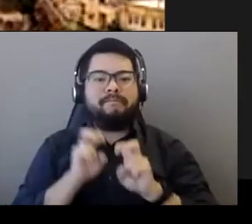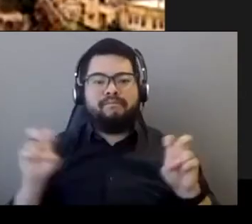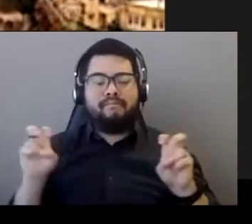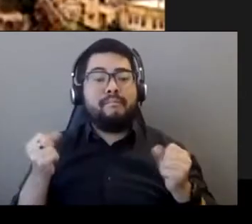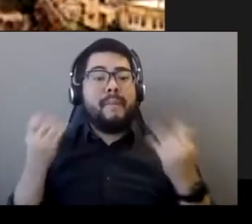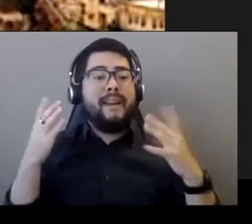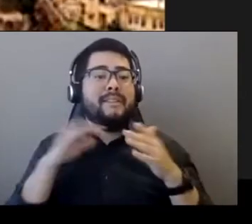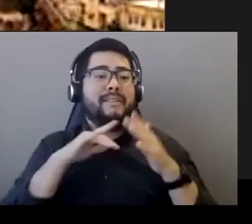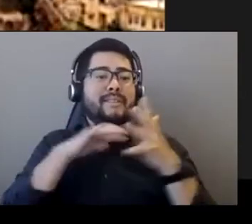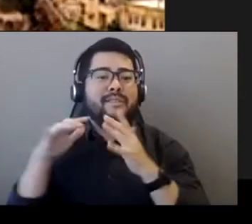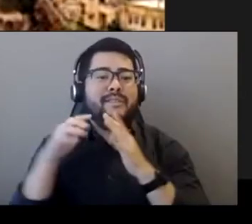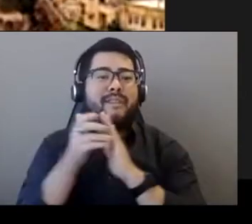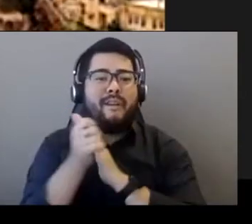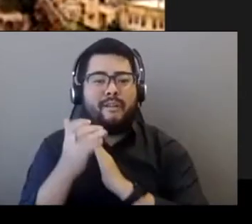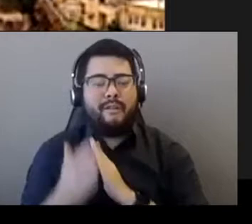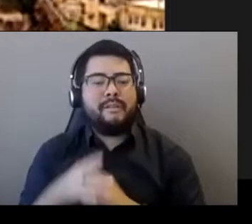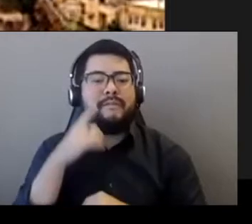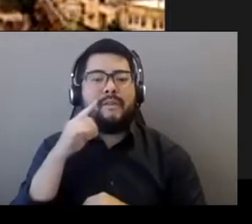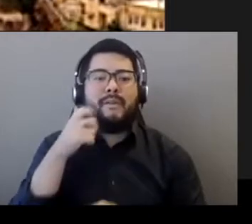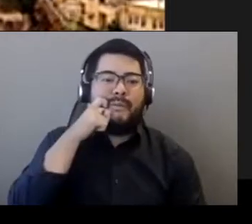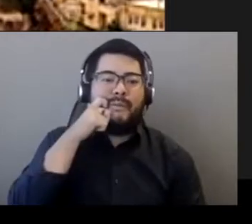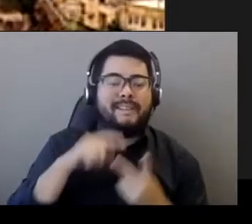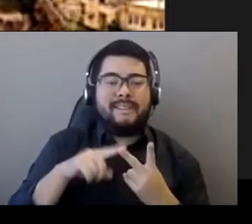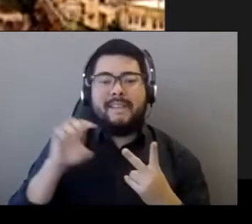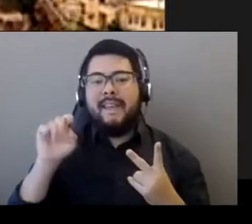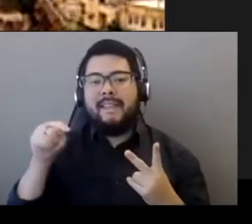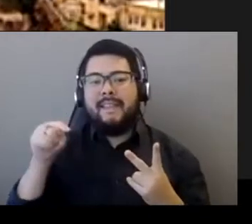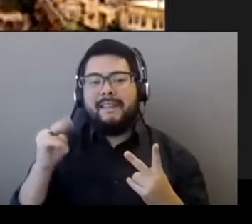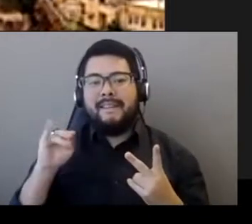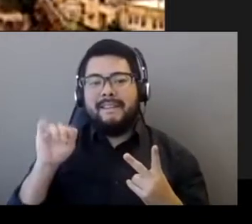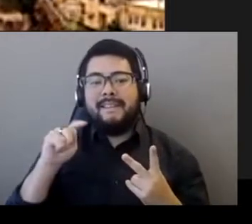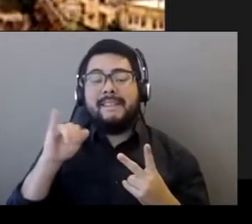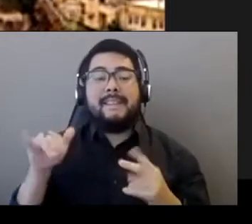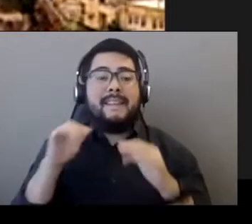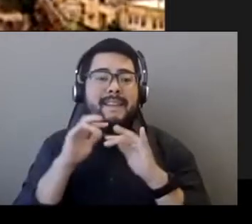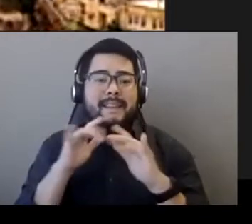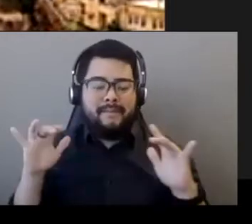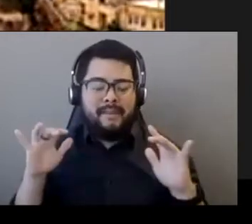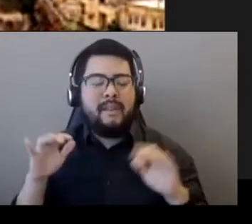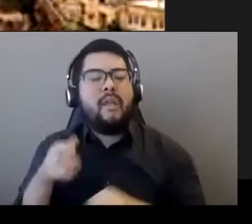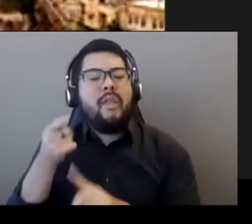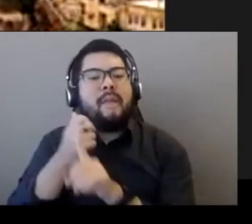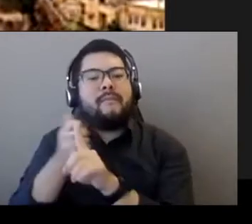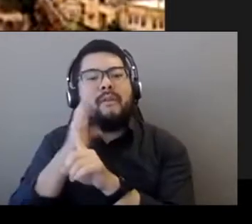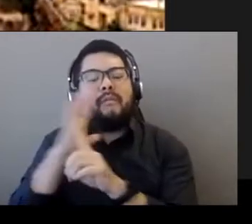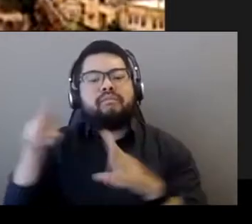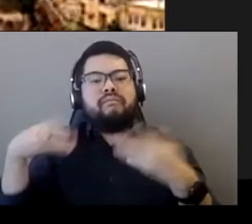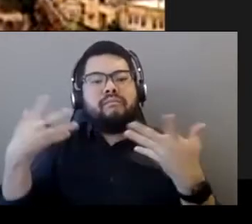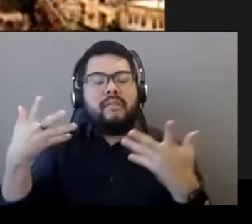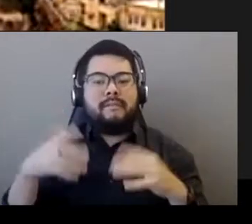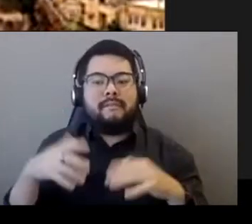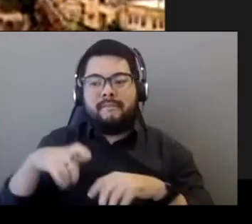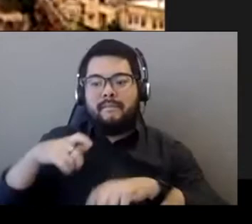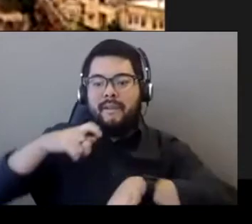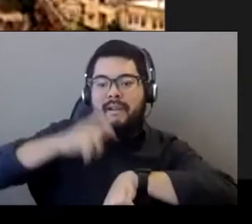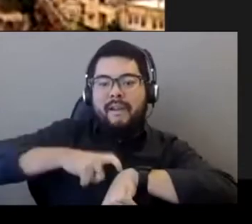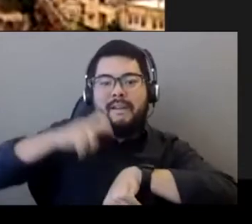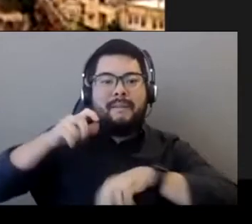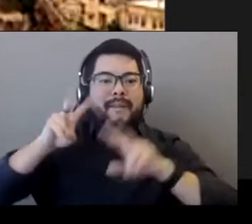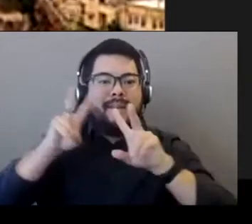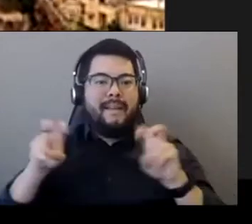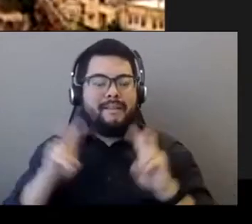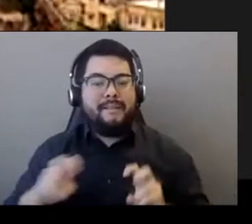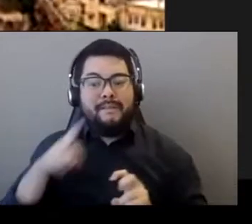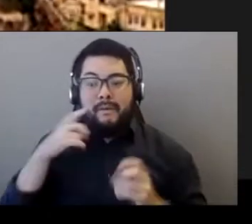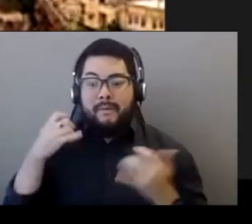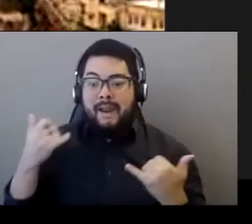ethnicity, and public policy who provide timely analyses of issues of critical importance to the field and to